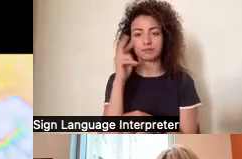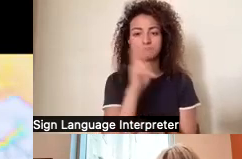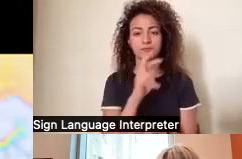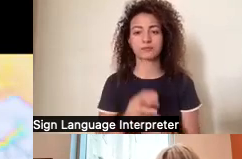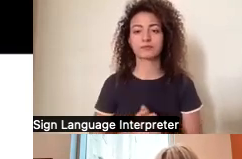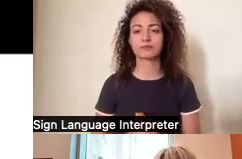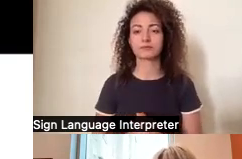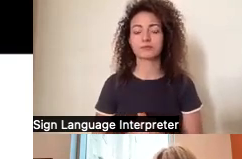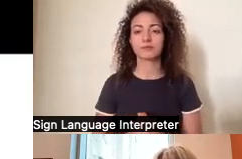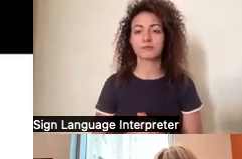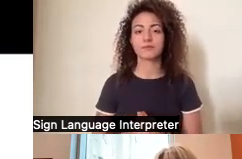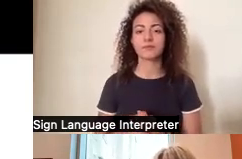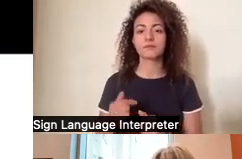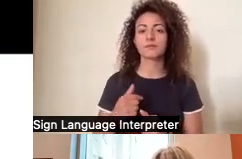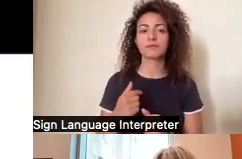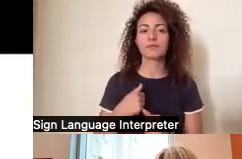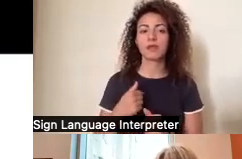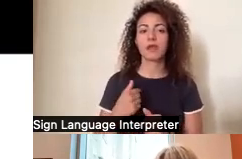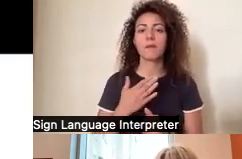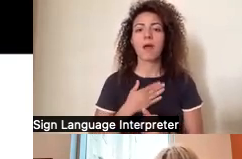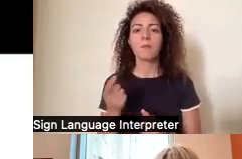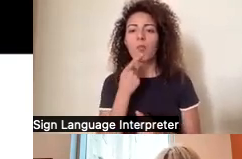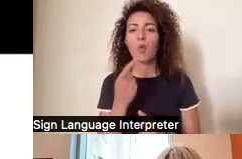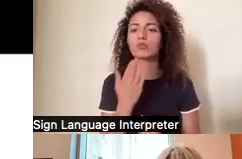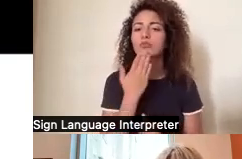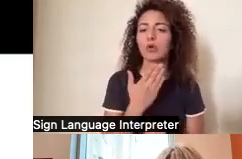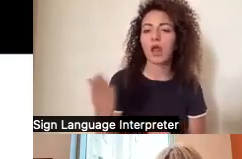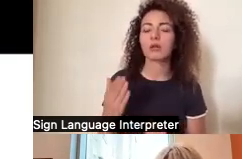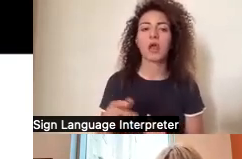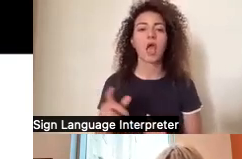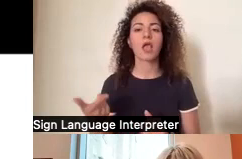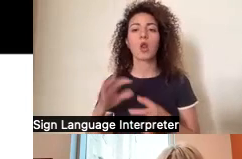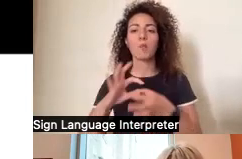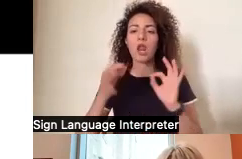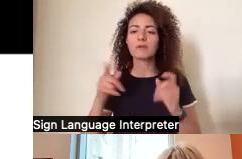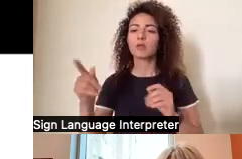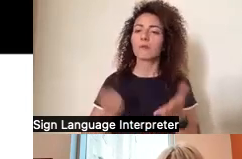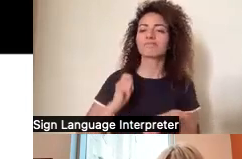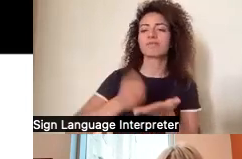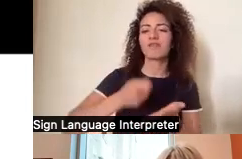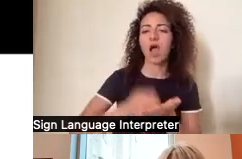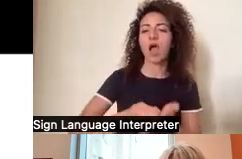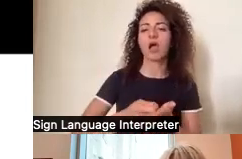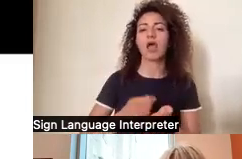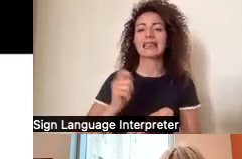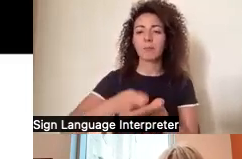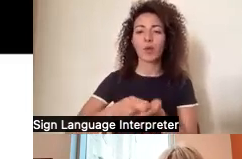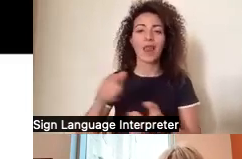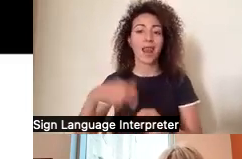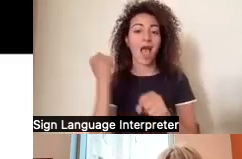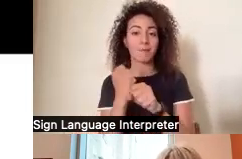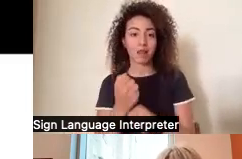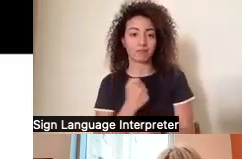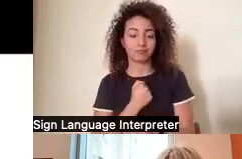like to acknowledge funding agencies who have contributed to the work that I'm currently